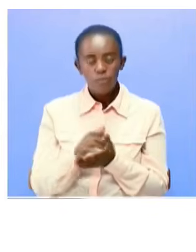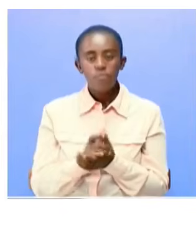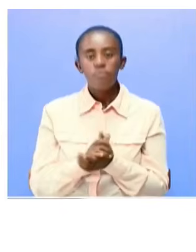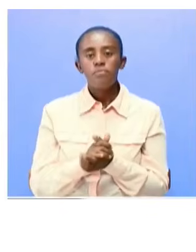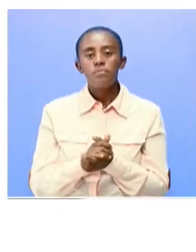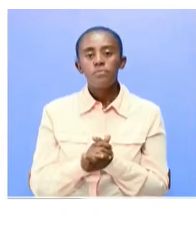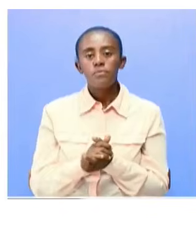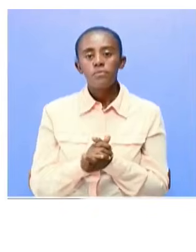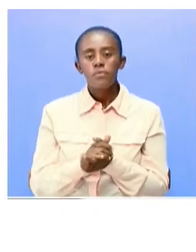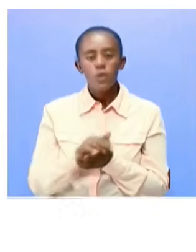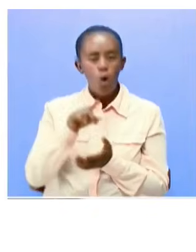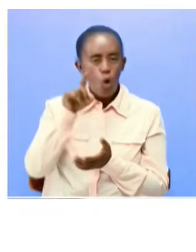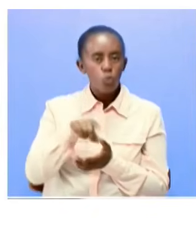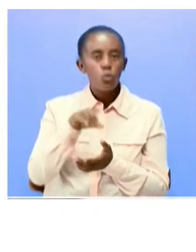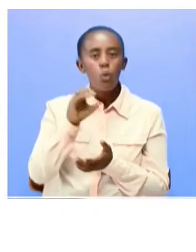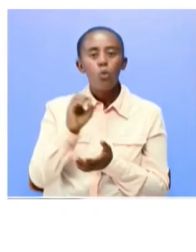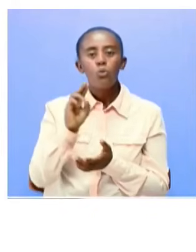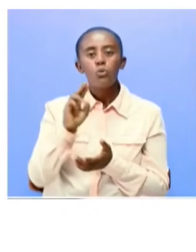ought to,